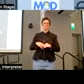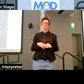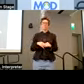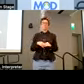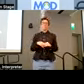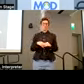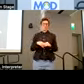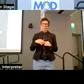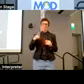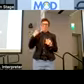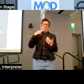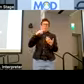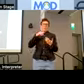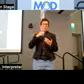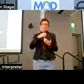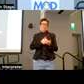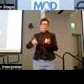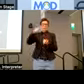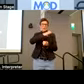chief information officer for the Commonwealth of Mass.